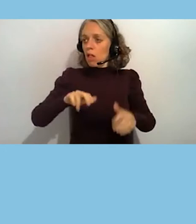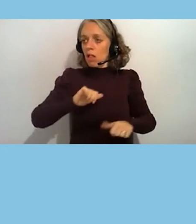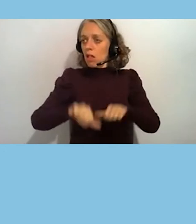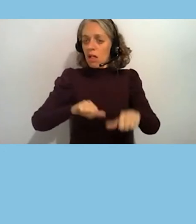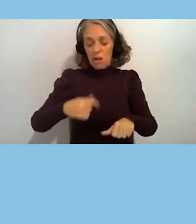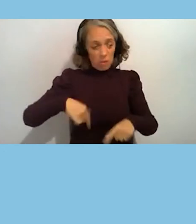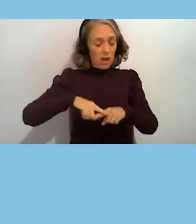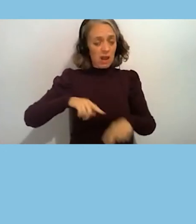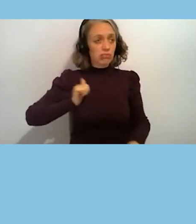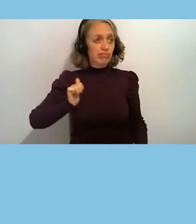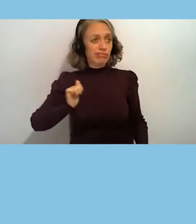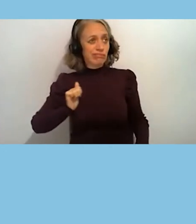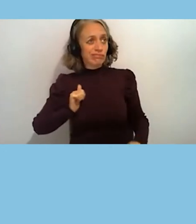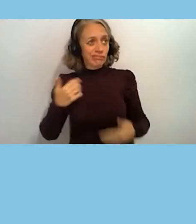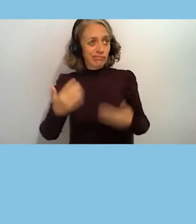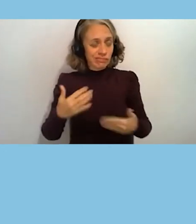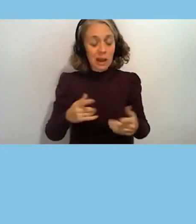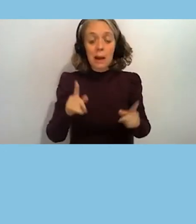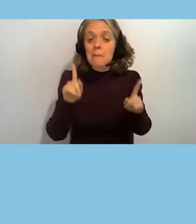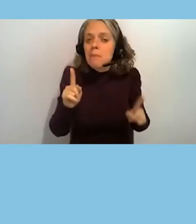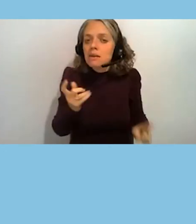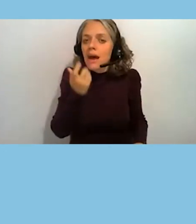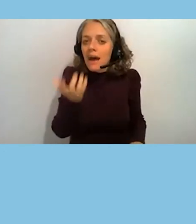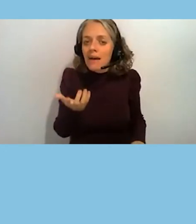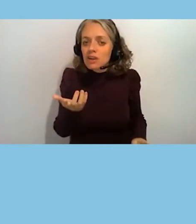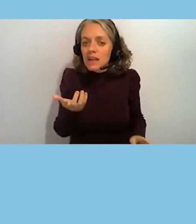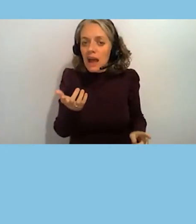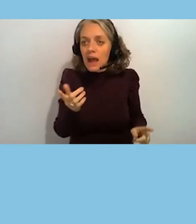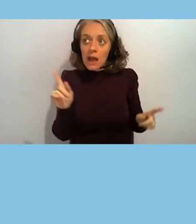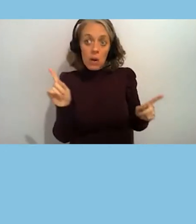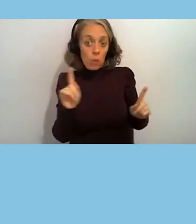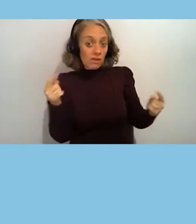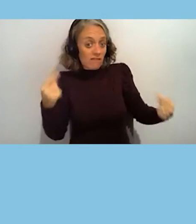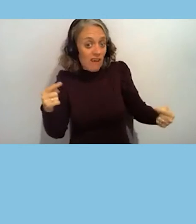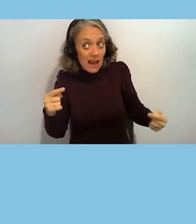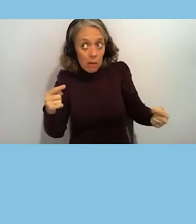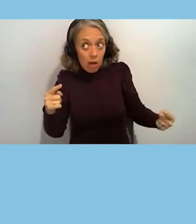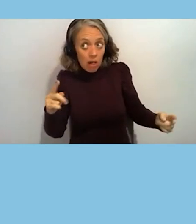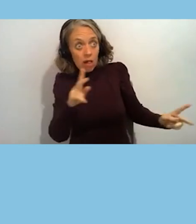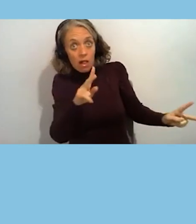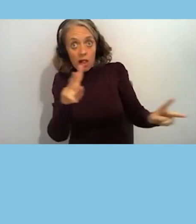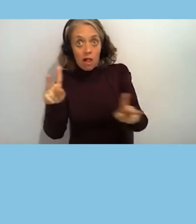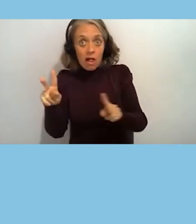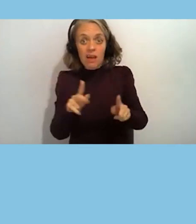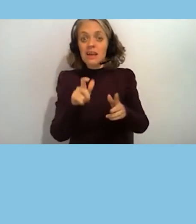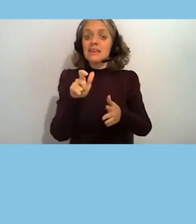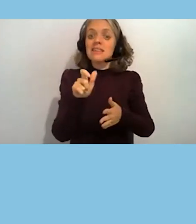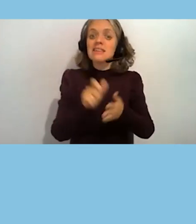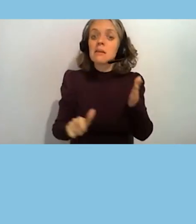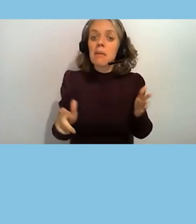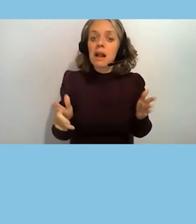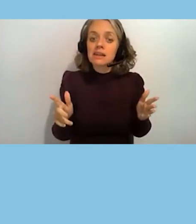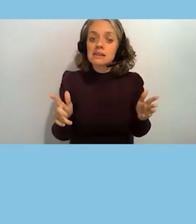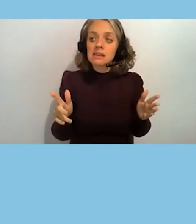However, from the perspective of the everyday, the readily available perspective, disability is represented in